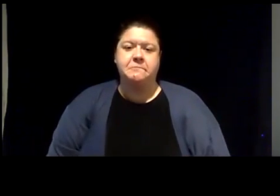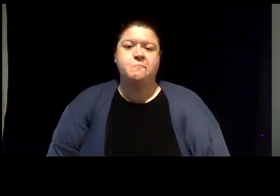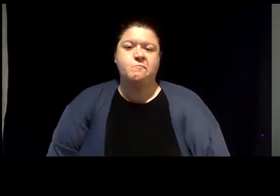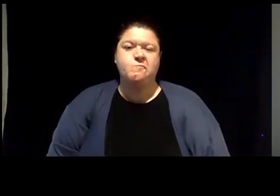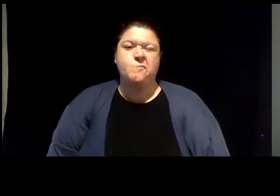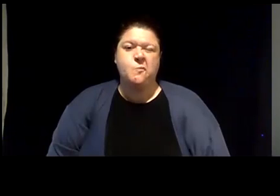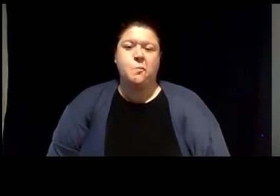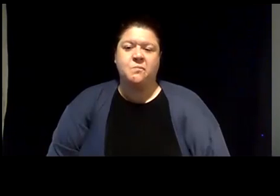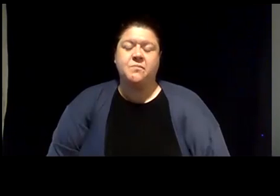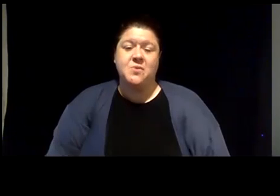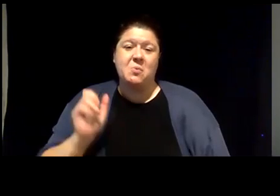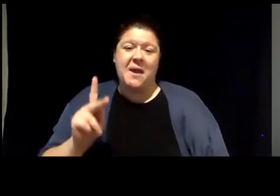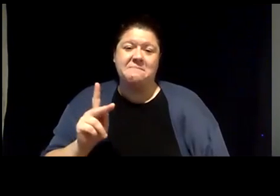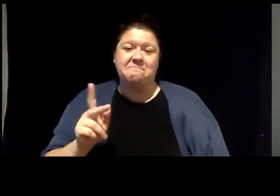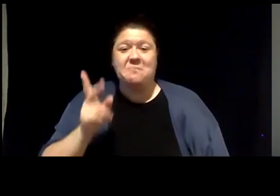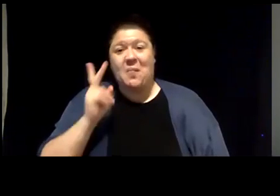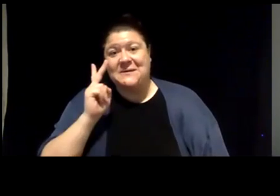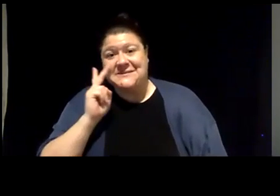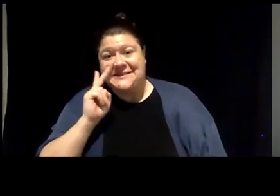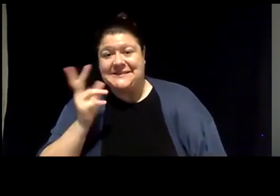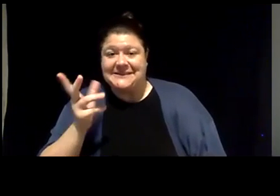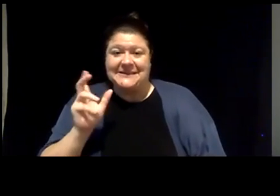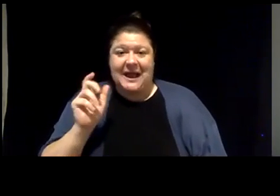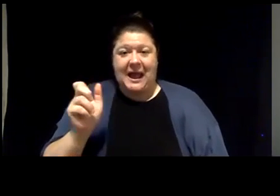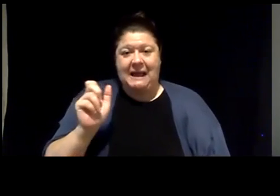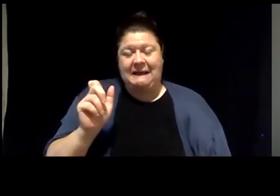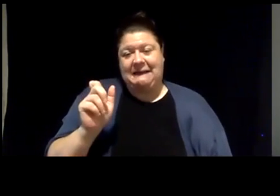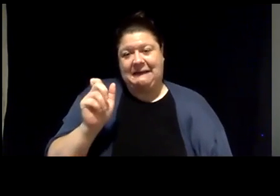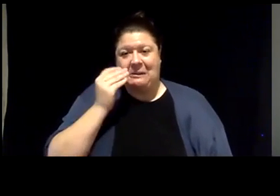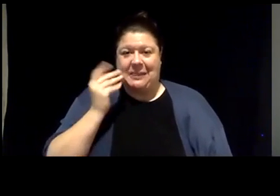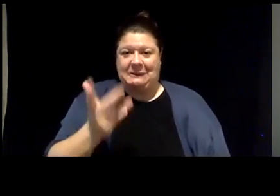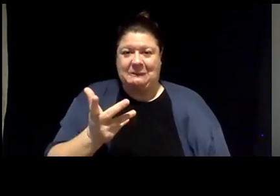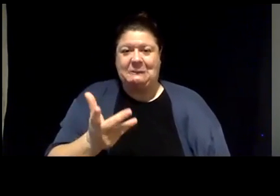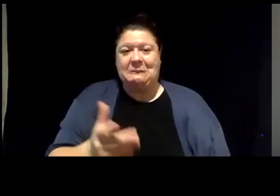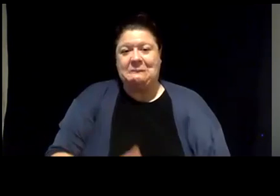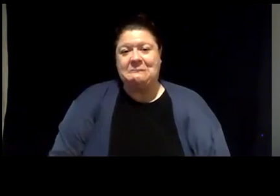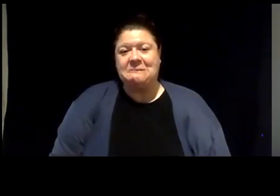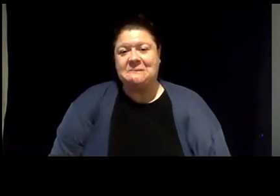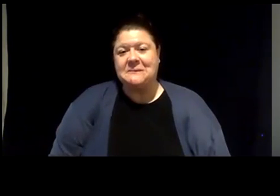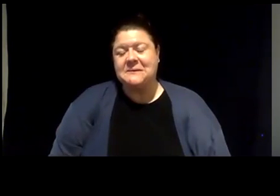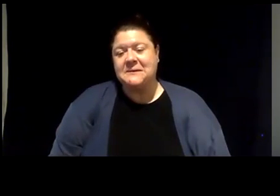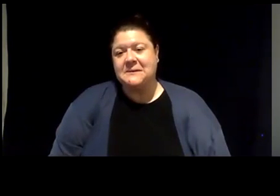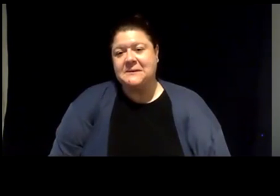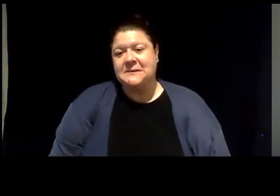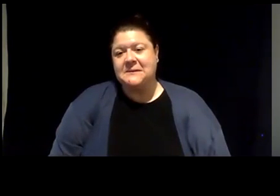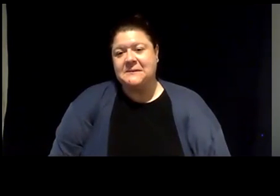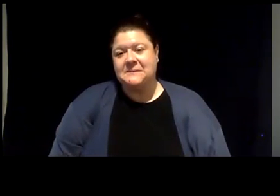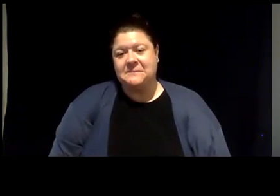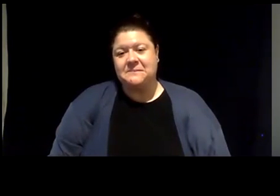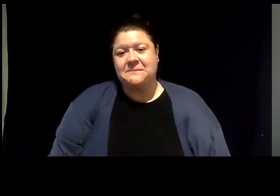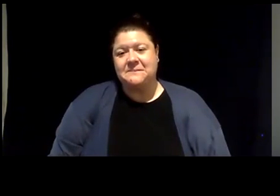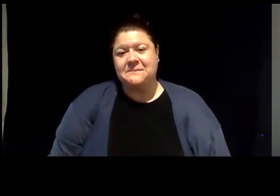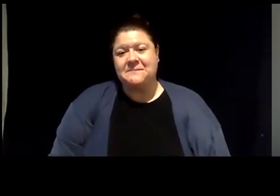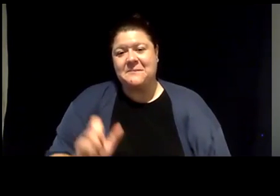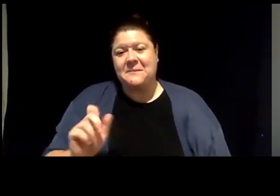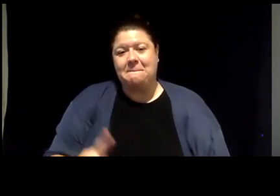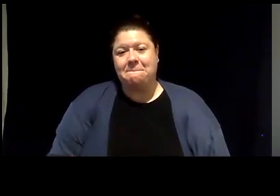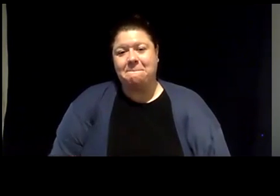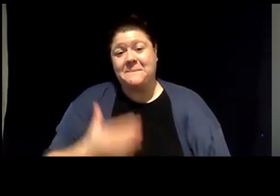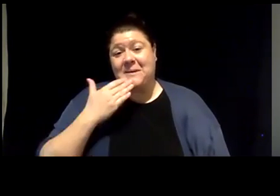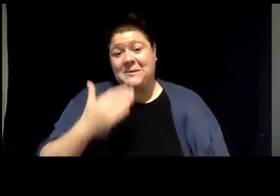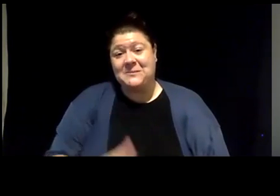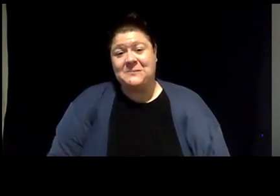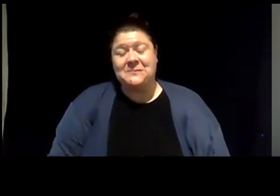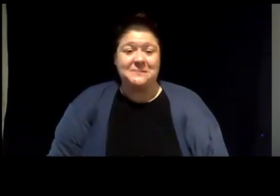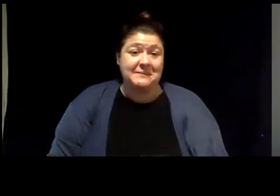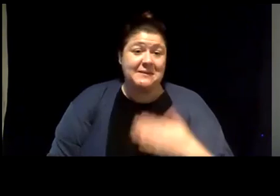Okay. All right. I'll look at it and then and see what I can do to get there. Okay. For you. Thank you.